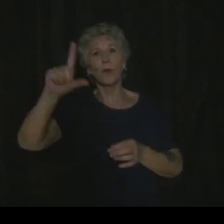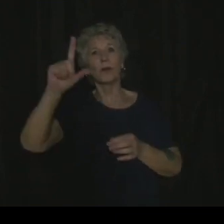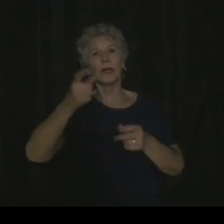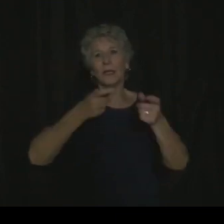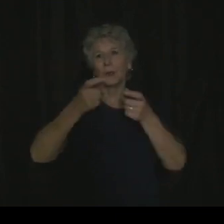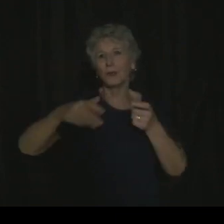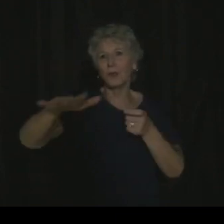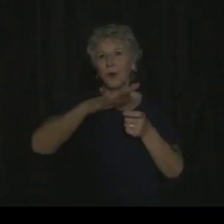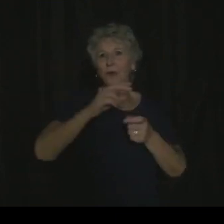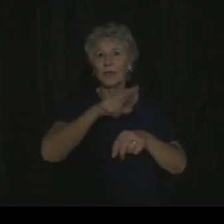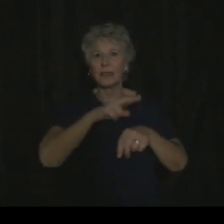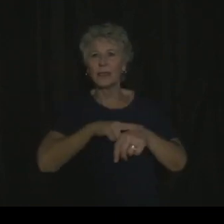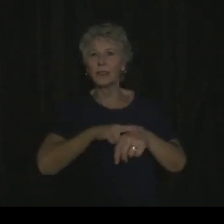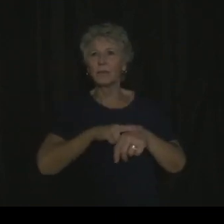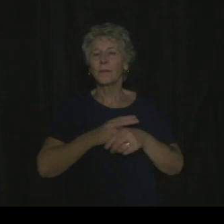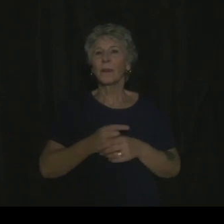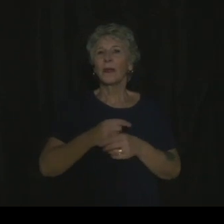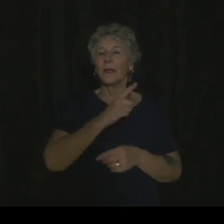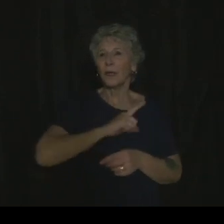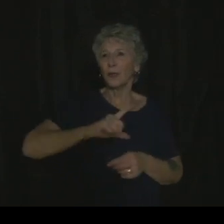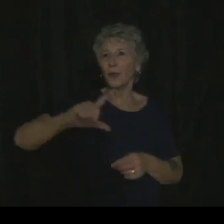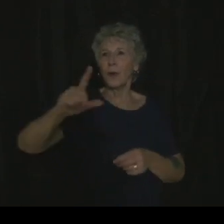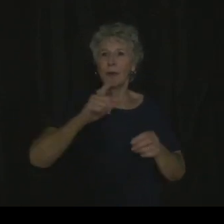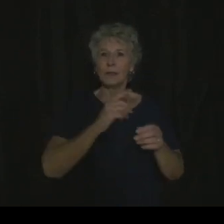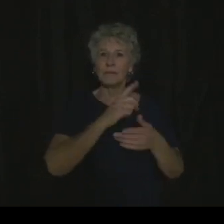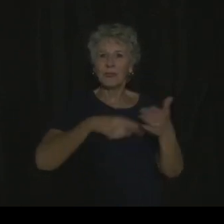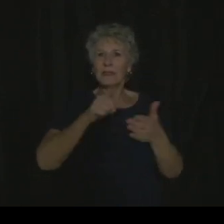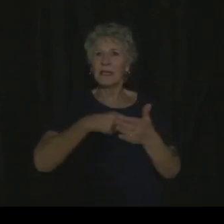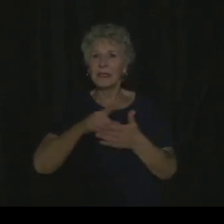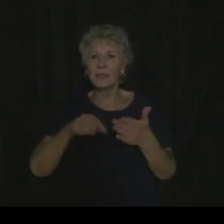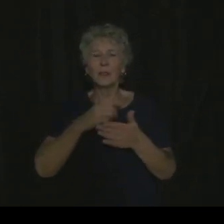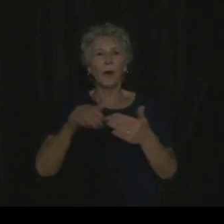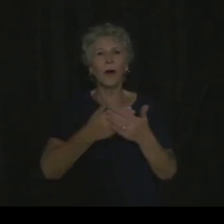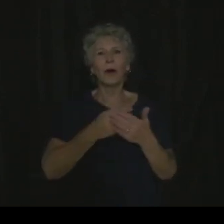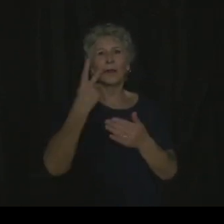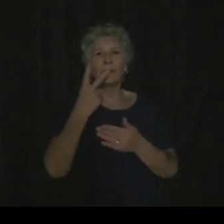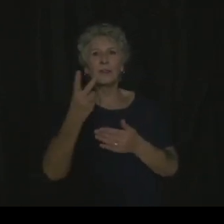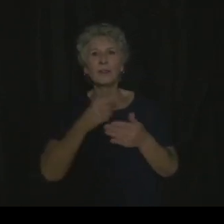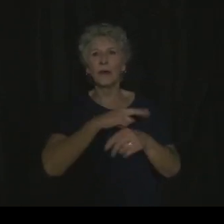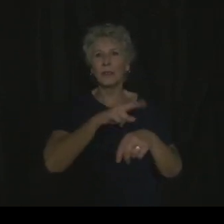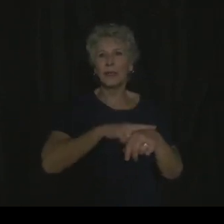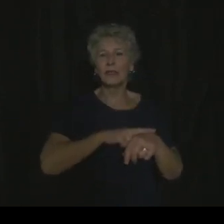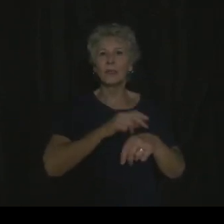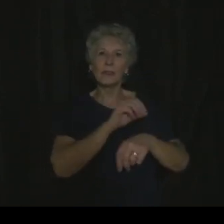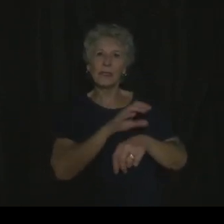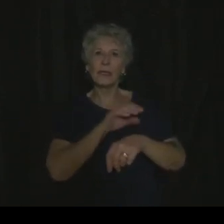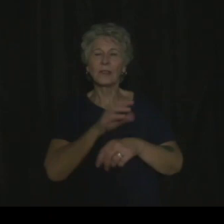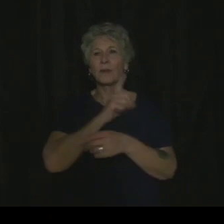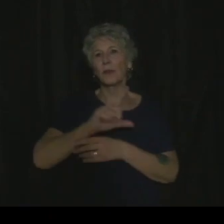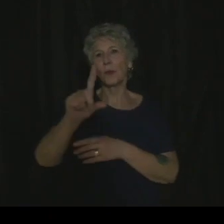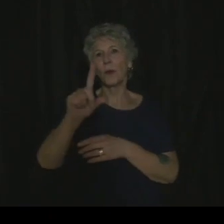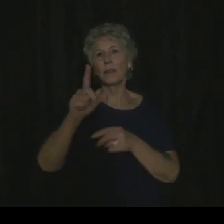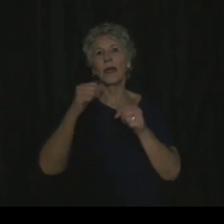The Lord nullifies the counsel of the nations. He frustrates the plans of the people. The counsel of the Lord stands forever, the